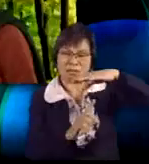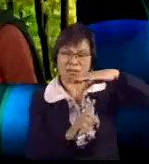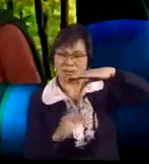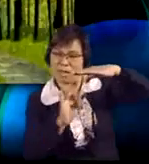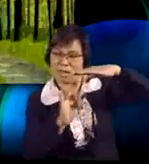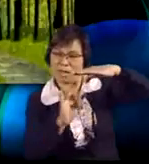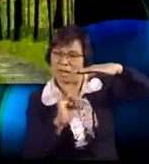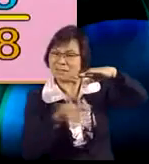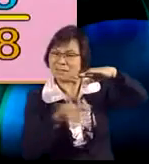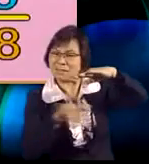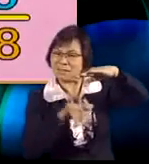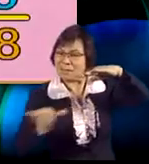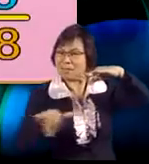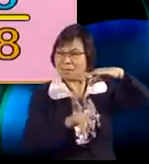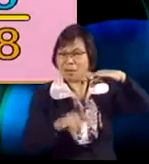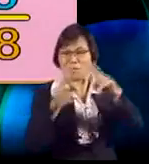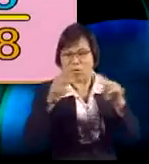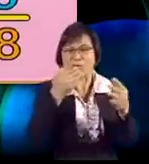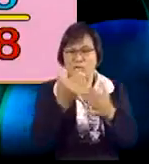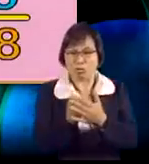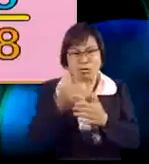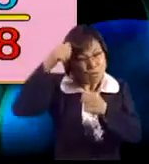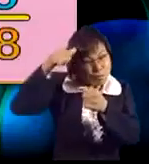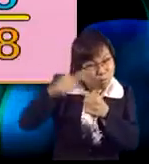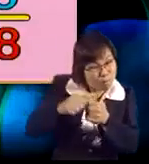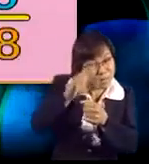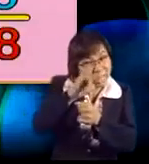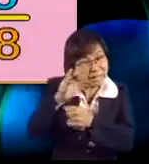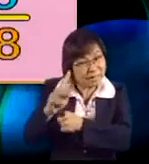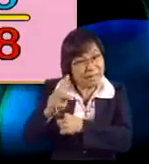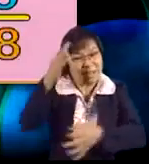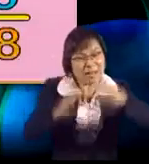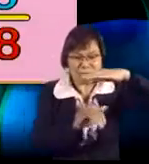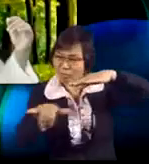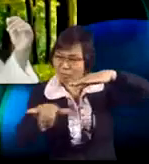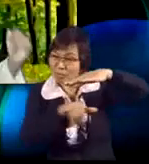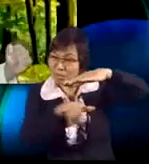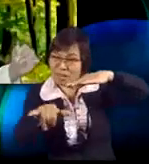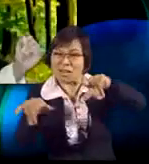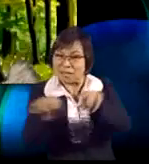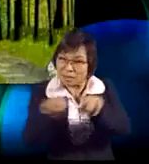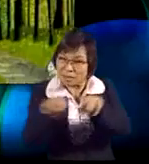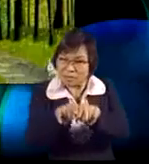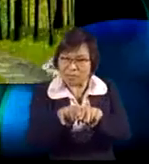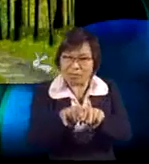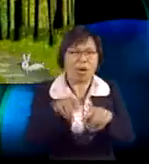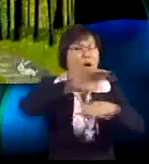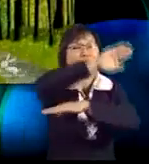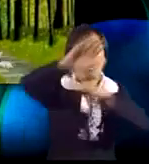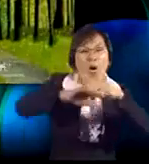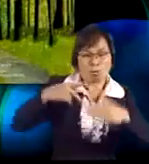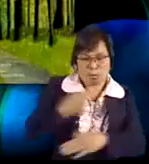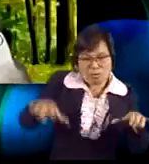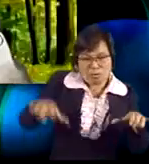fractions? Yes. Both have a common denominator, 8. Very good. Remember, Nick, if